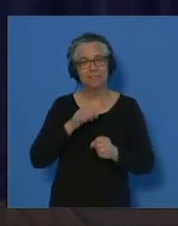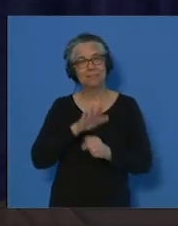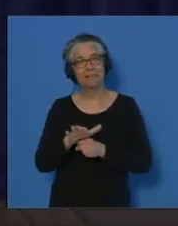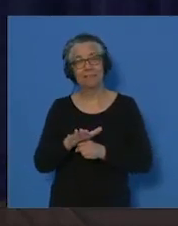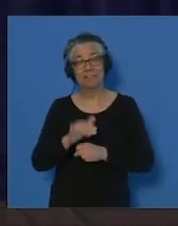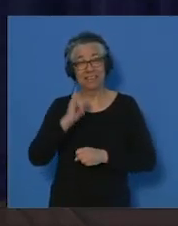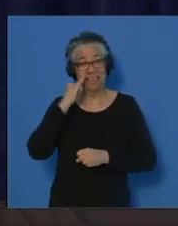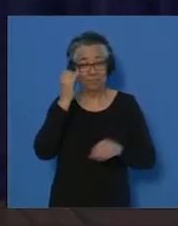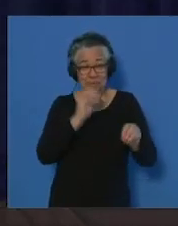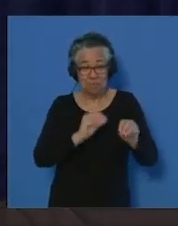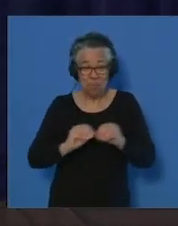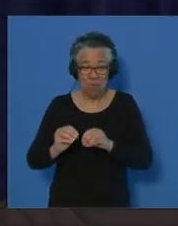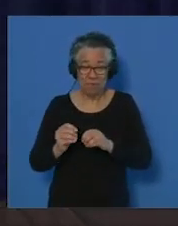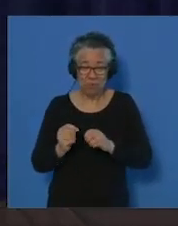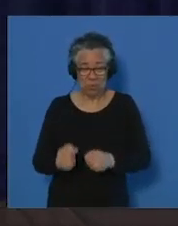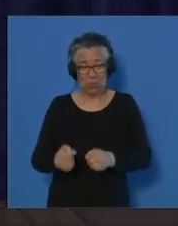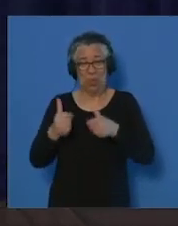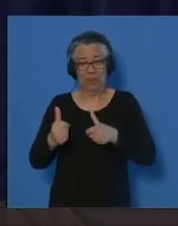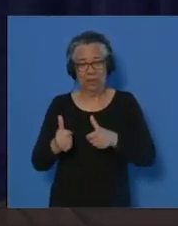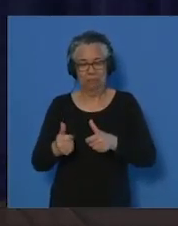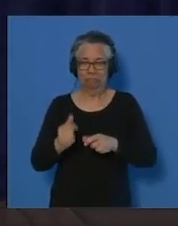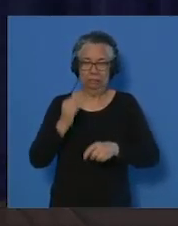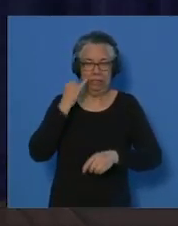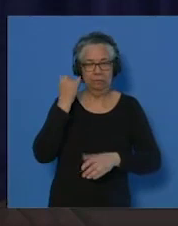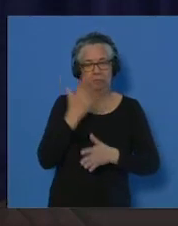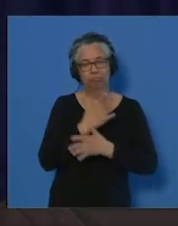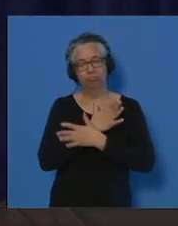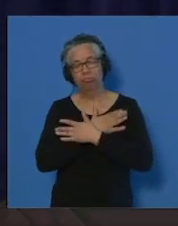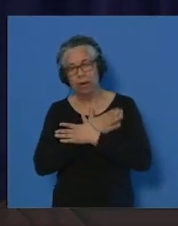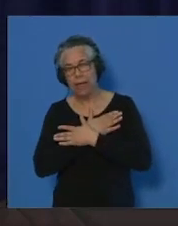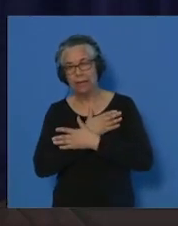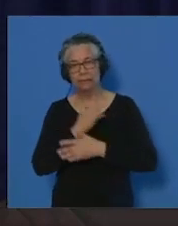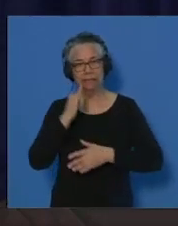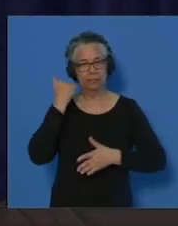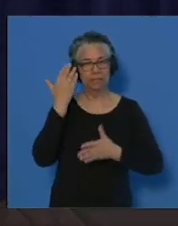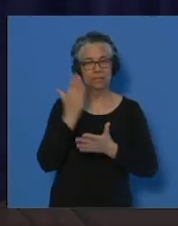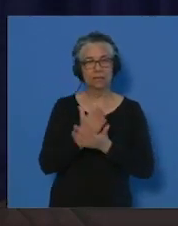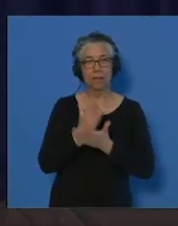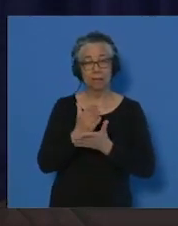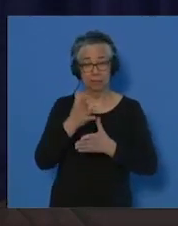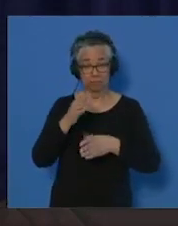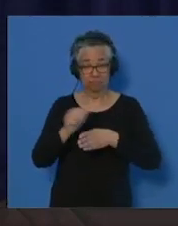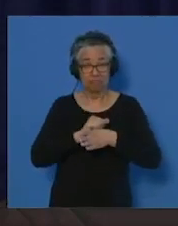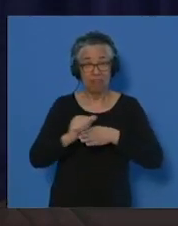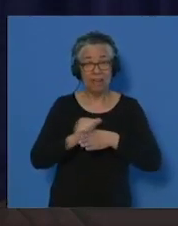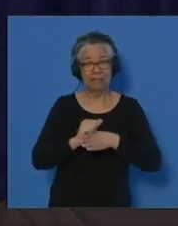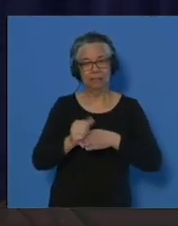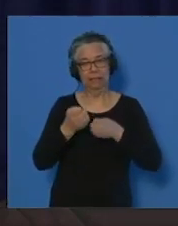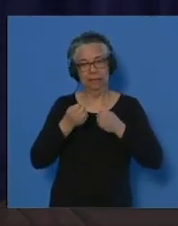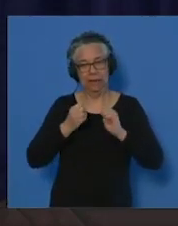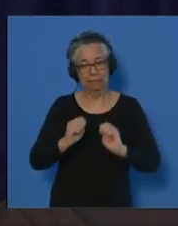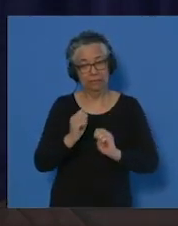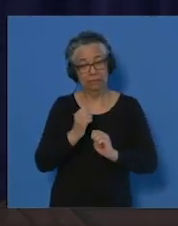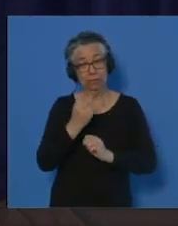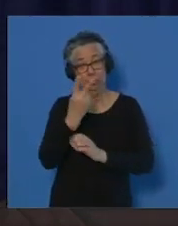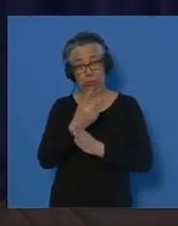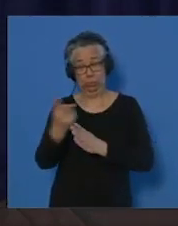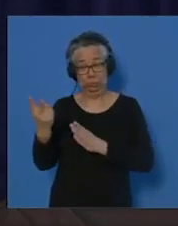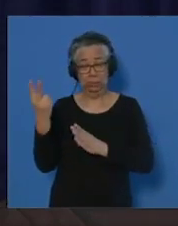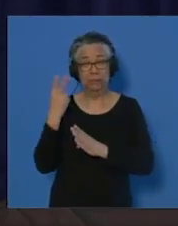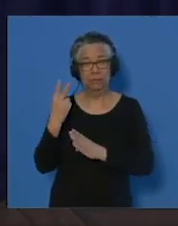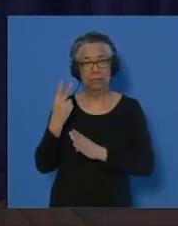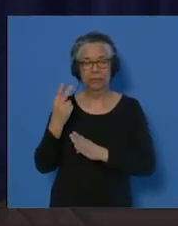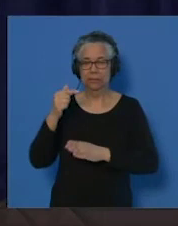quickly, if we relax our guard, if we stop practicing the efforts of which we've been doing over the past 2 months,